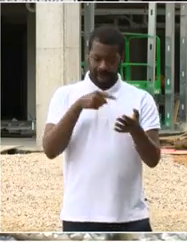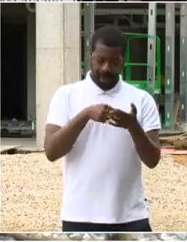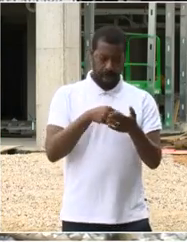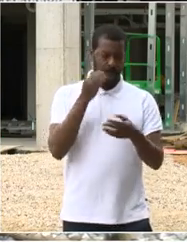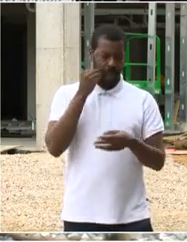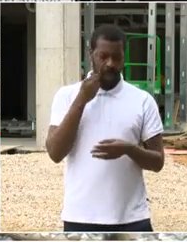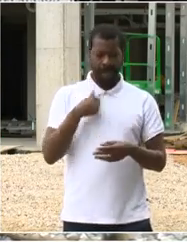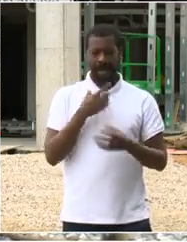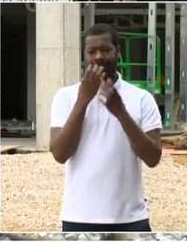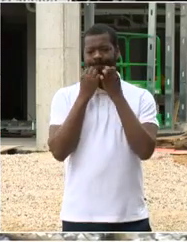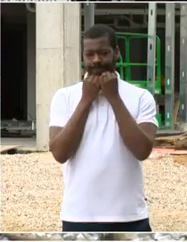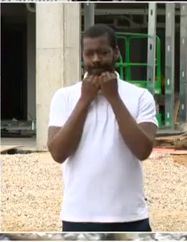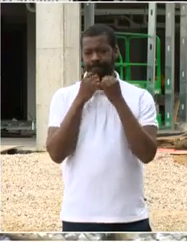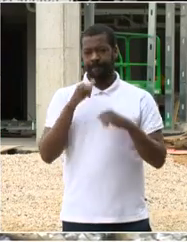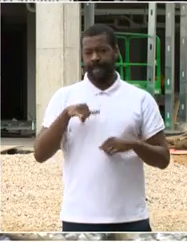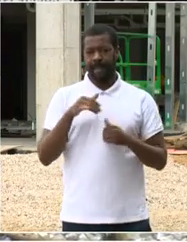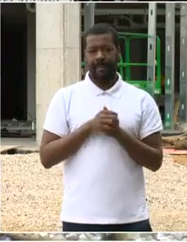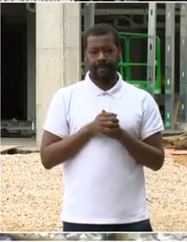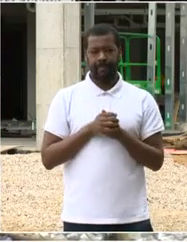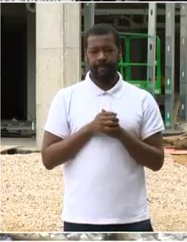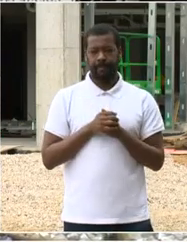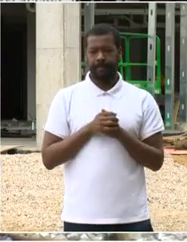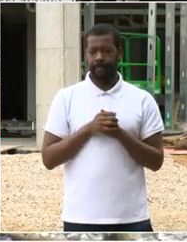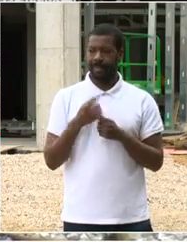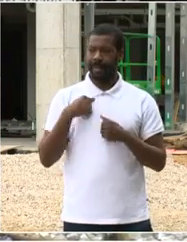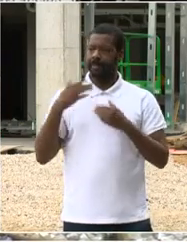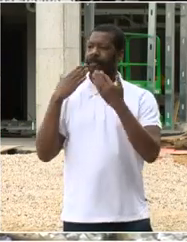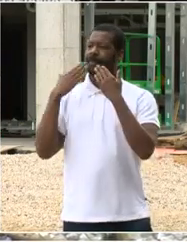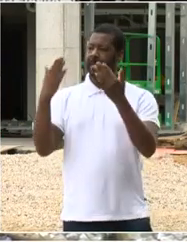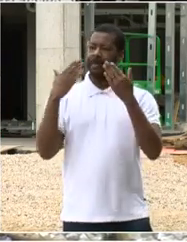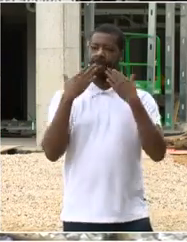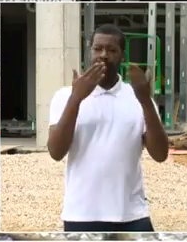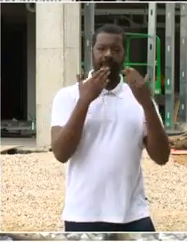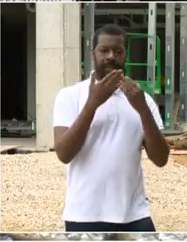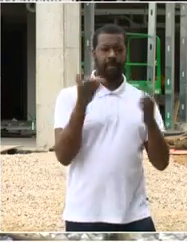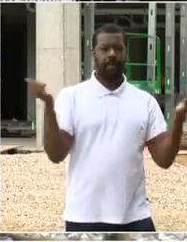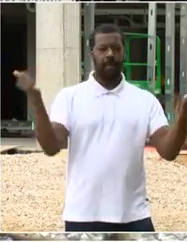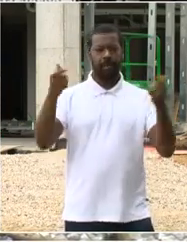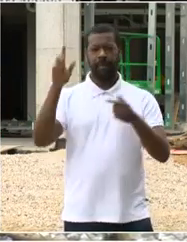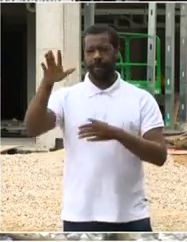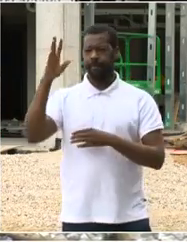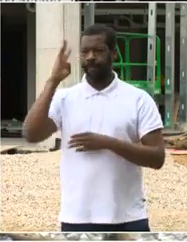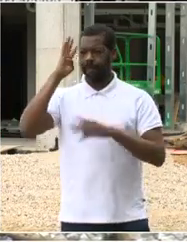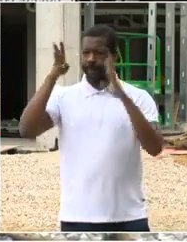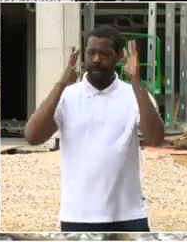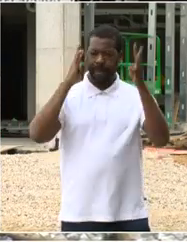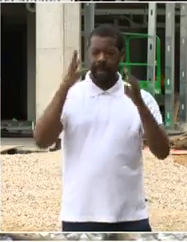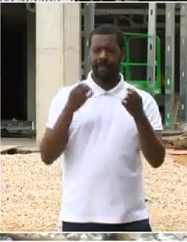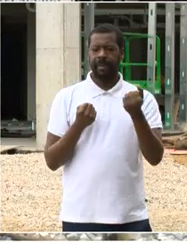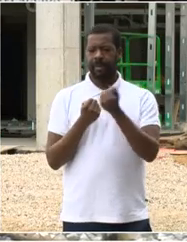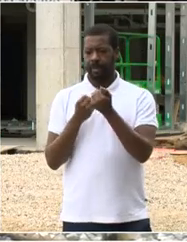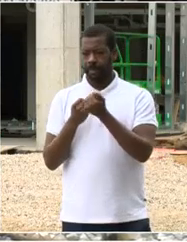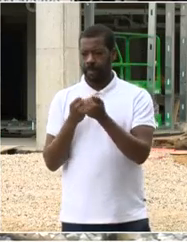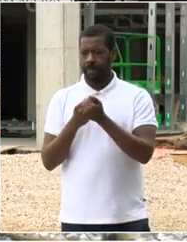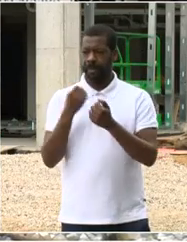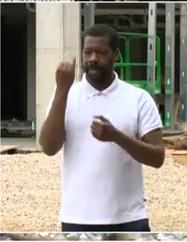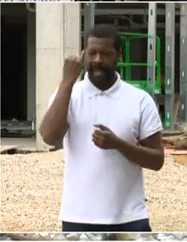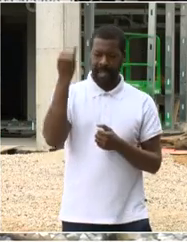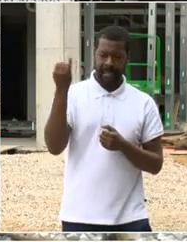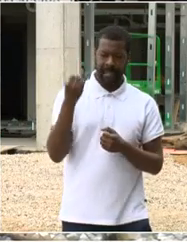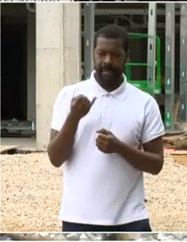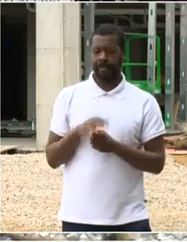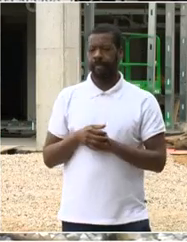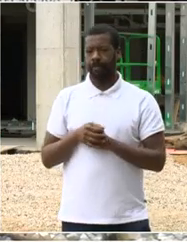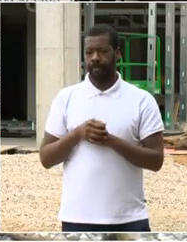And as I look around, I'm so grateful for the creativity that everybody has poured into